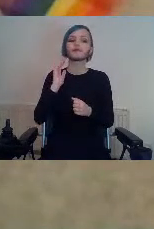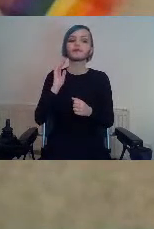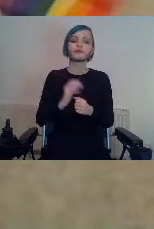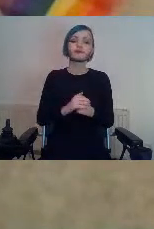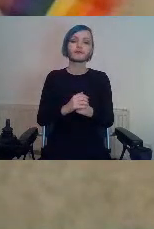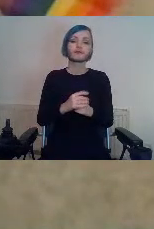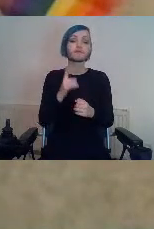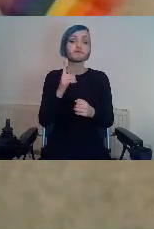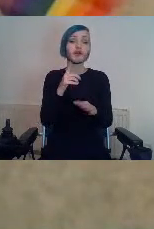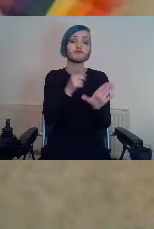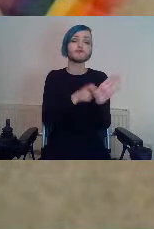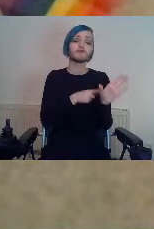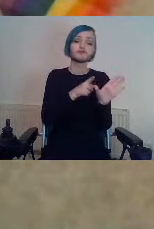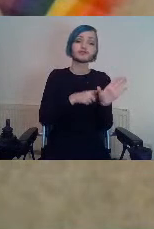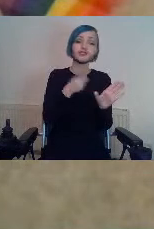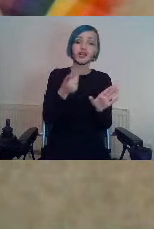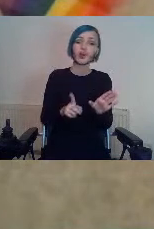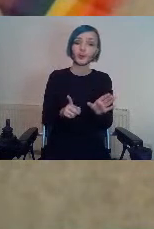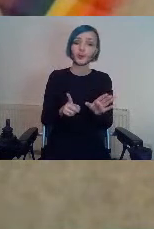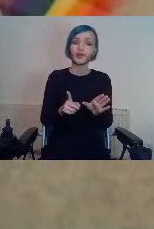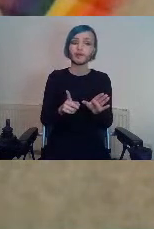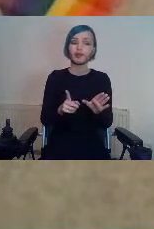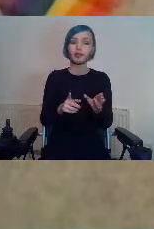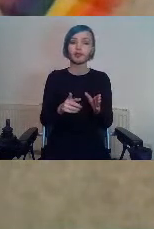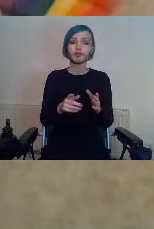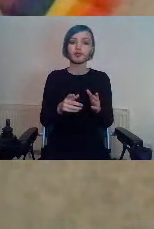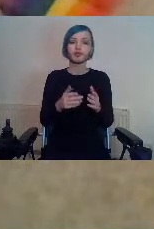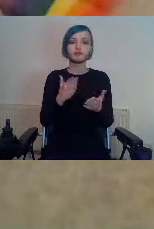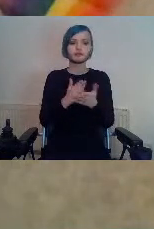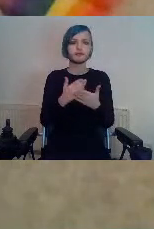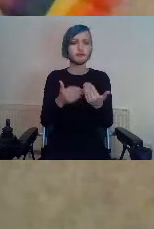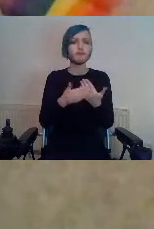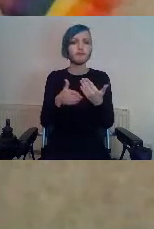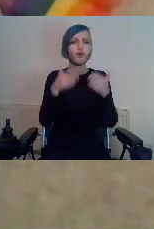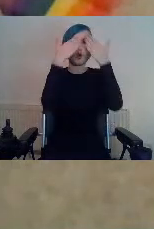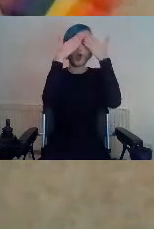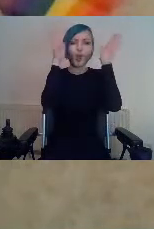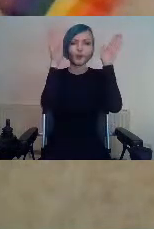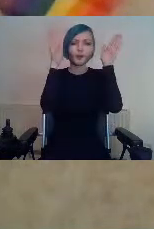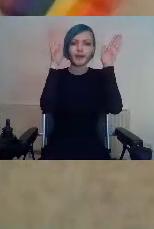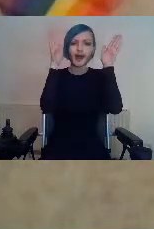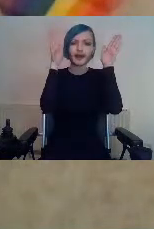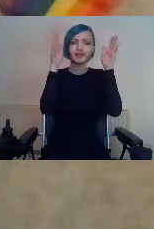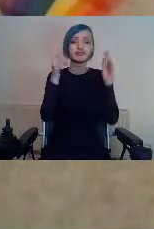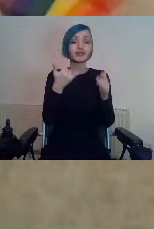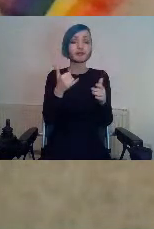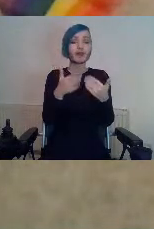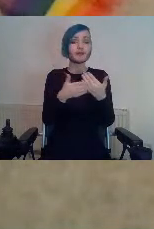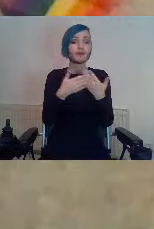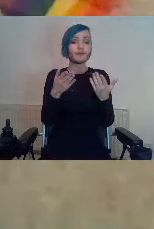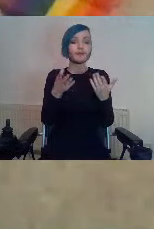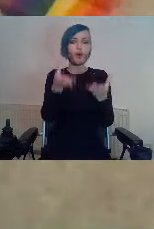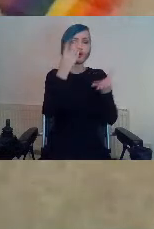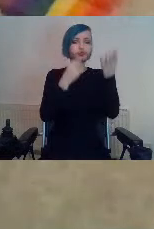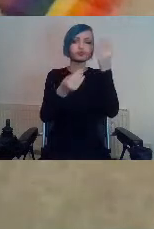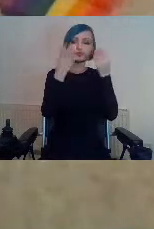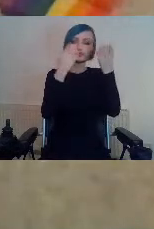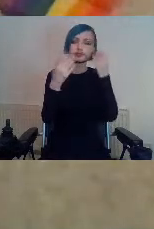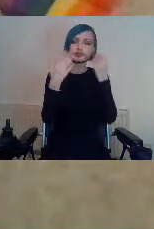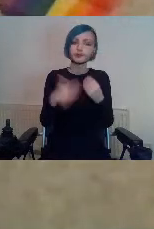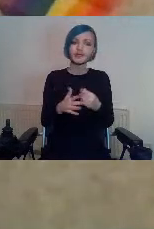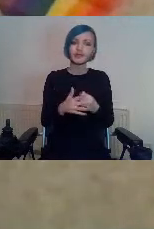young people, more open-minded people, more maybe educated in these issues people, they